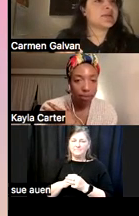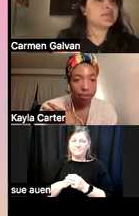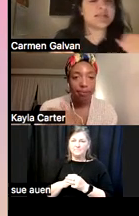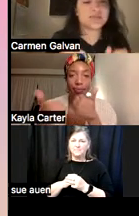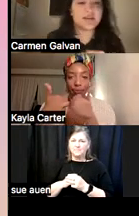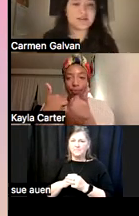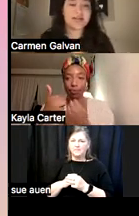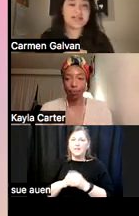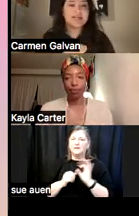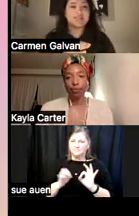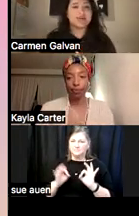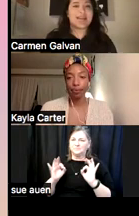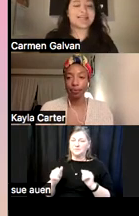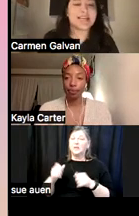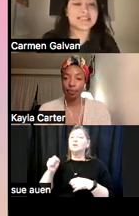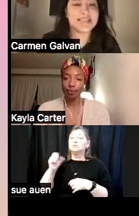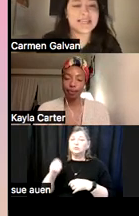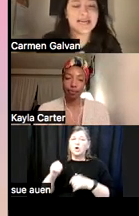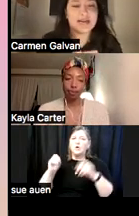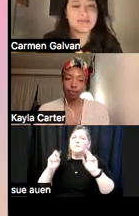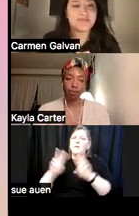Pull it up on mine as well. Great.